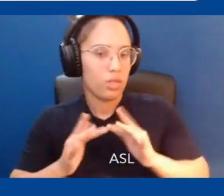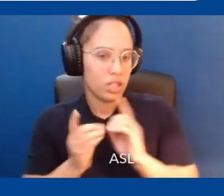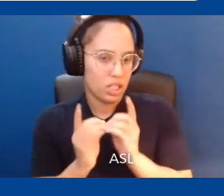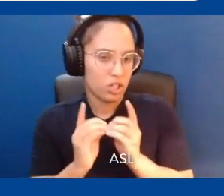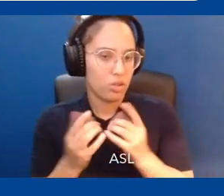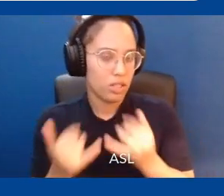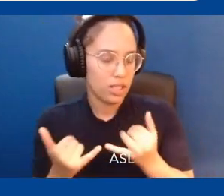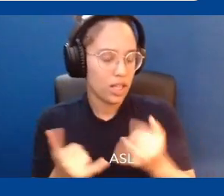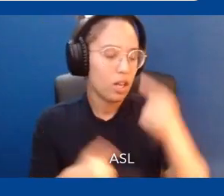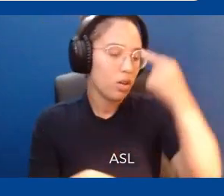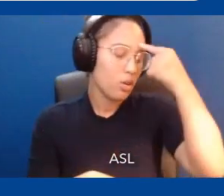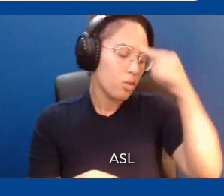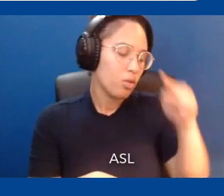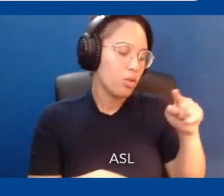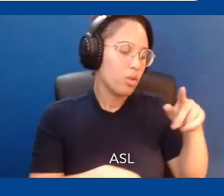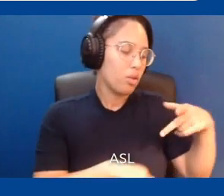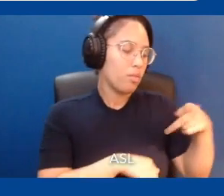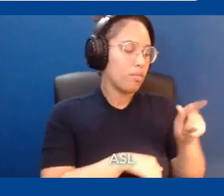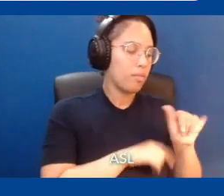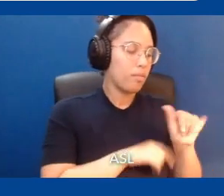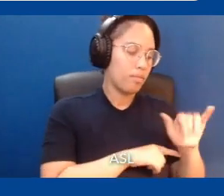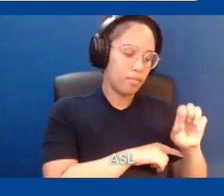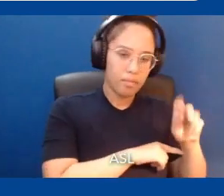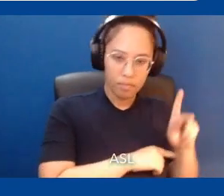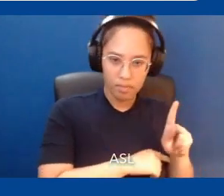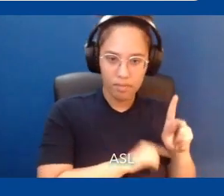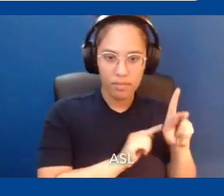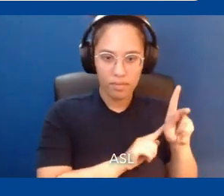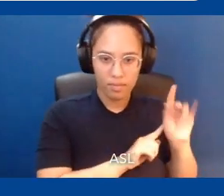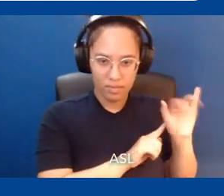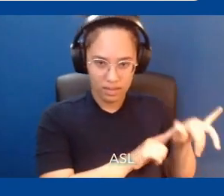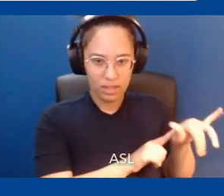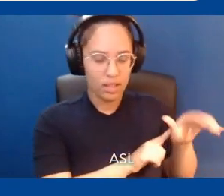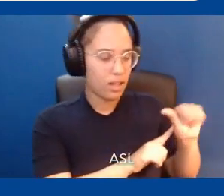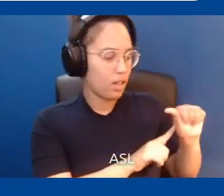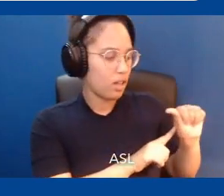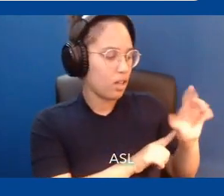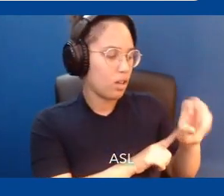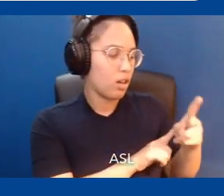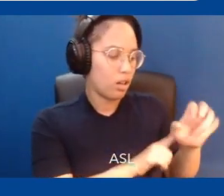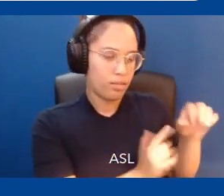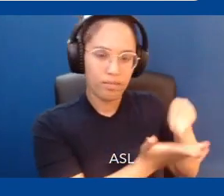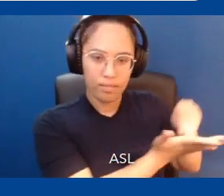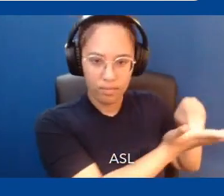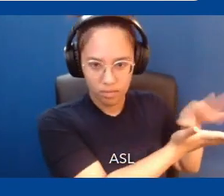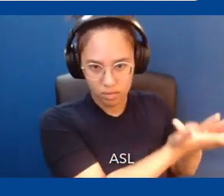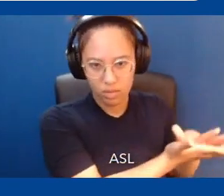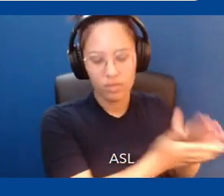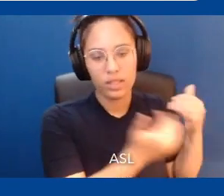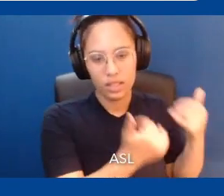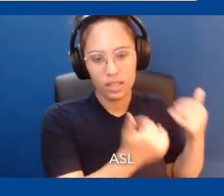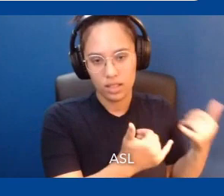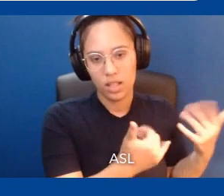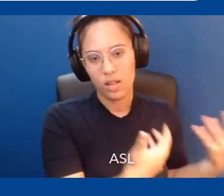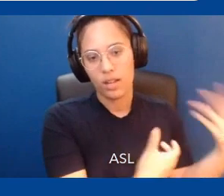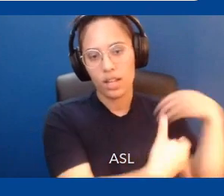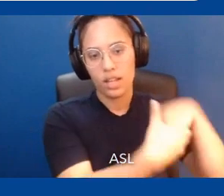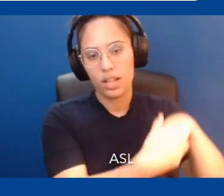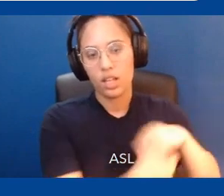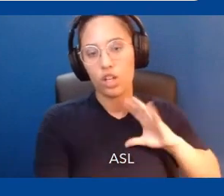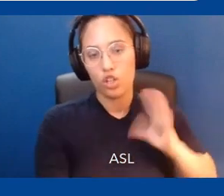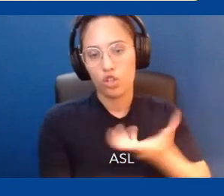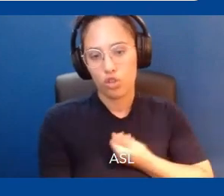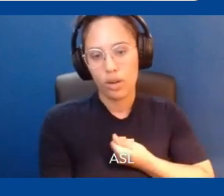they are part of, Trans Archive. That it's a very important